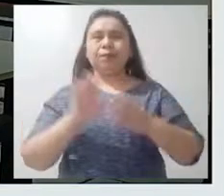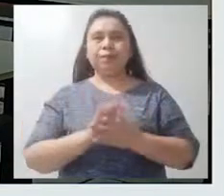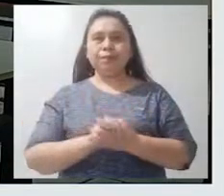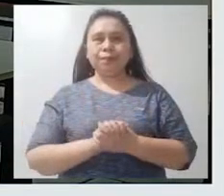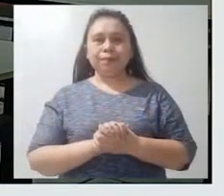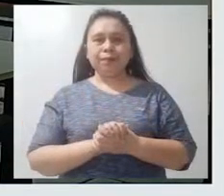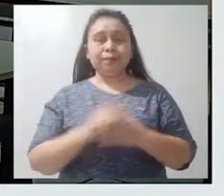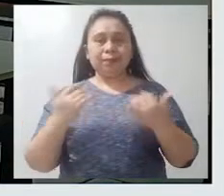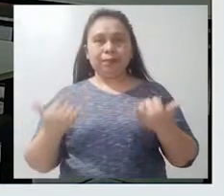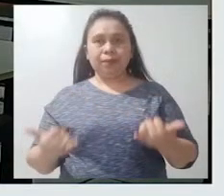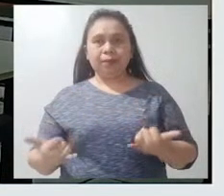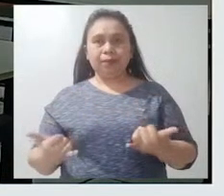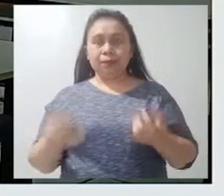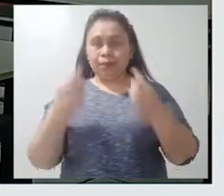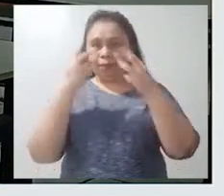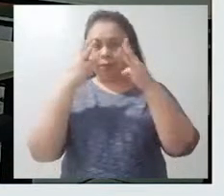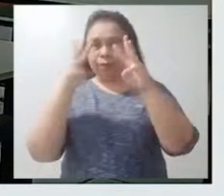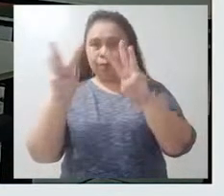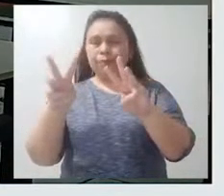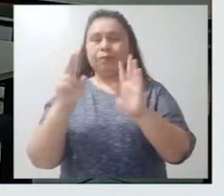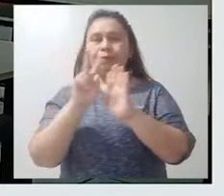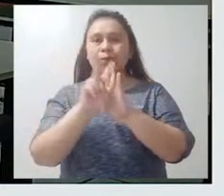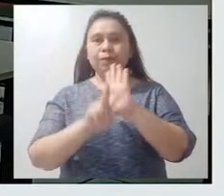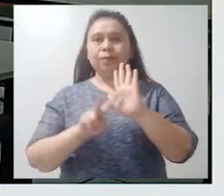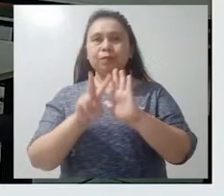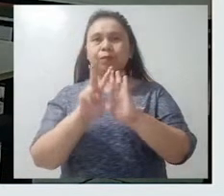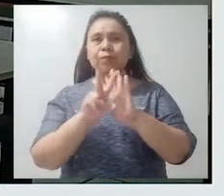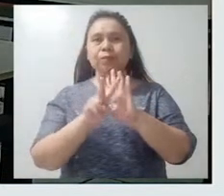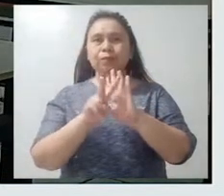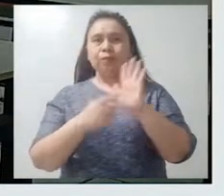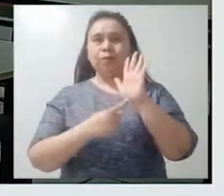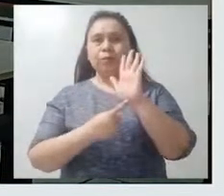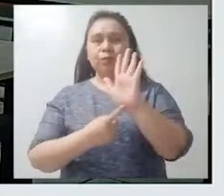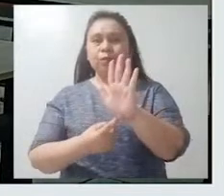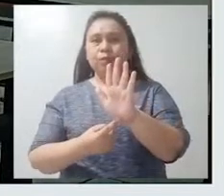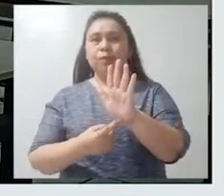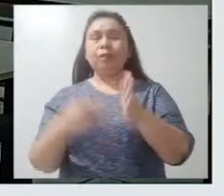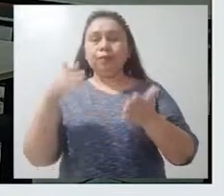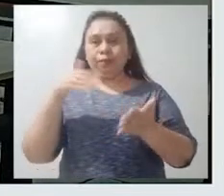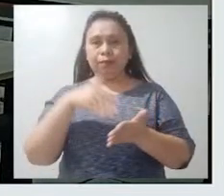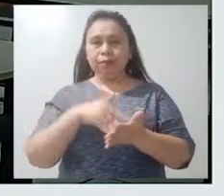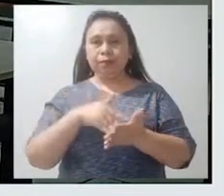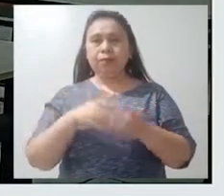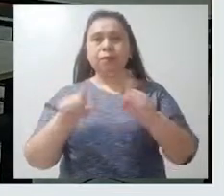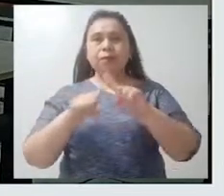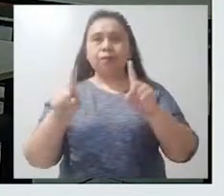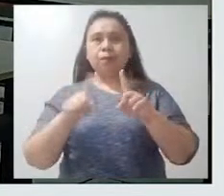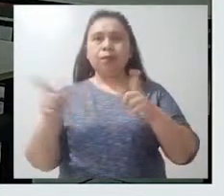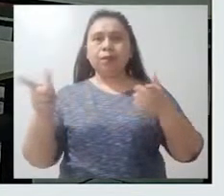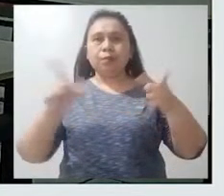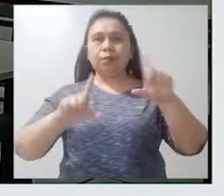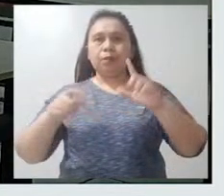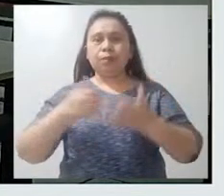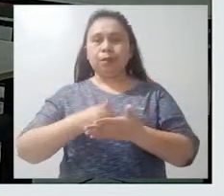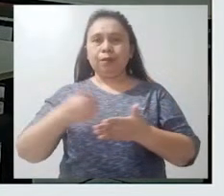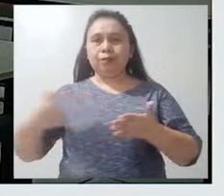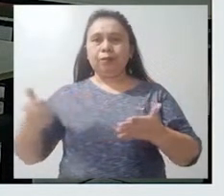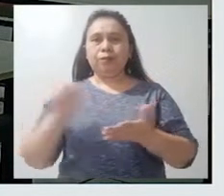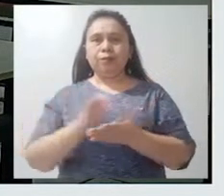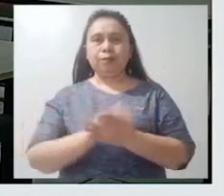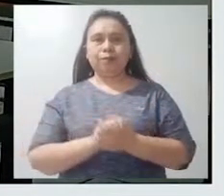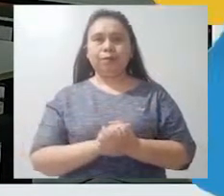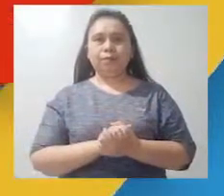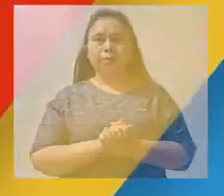Fantastic! Now, let us watch this video to show once again the different